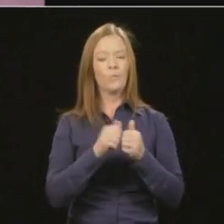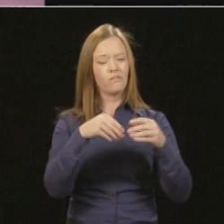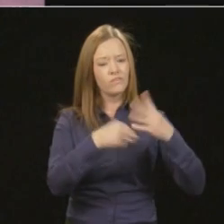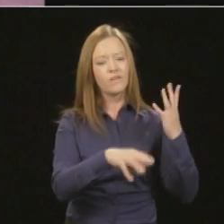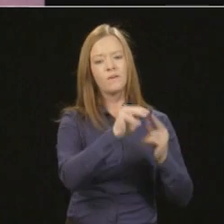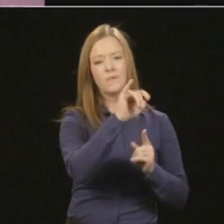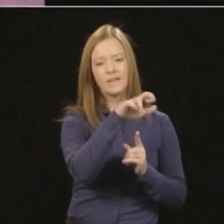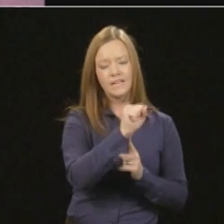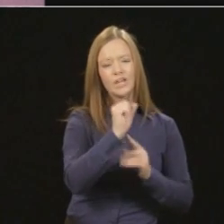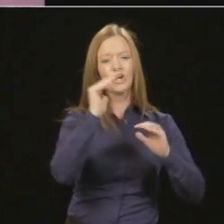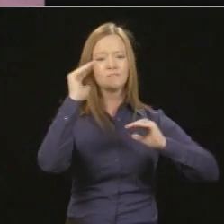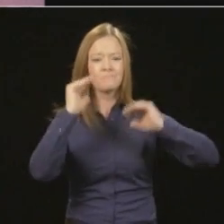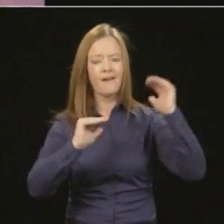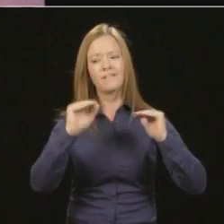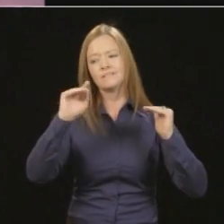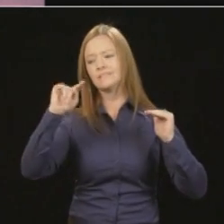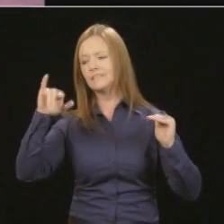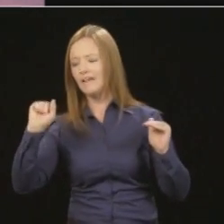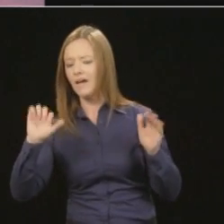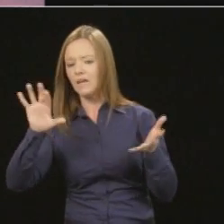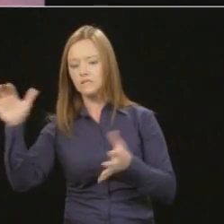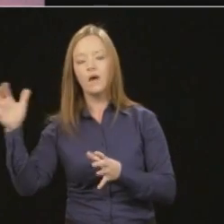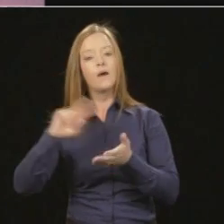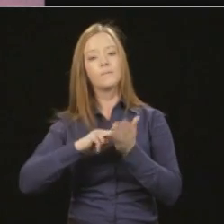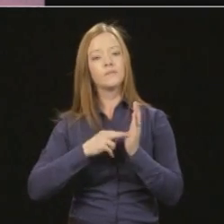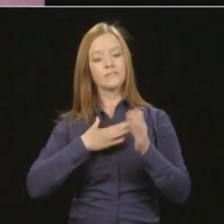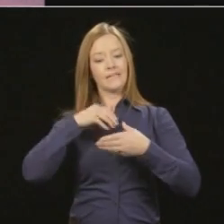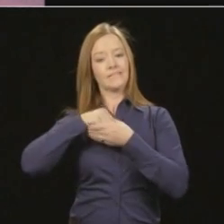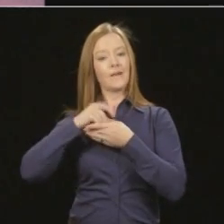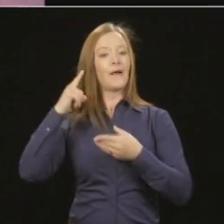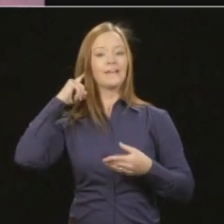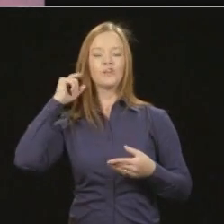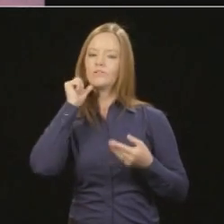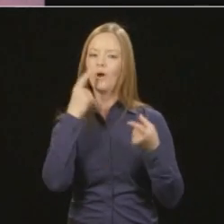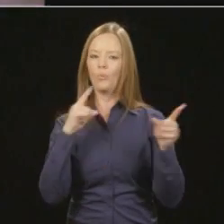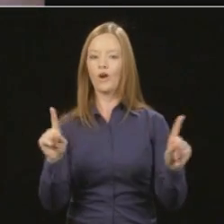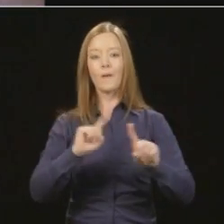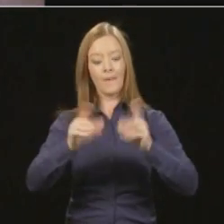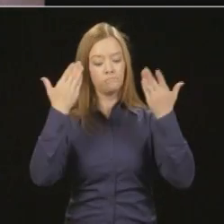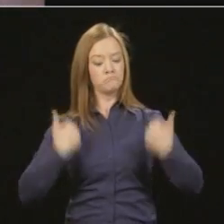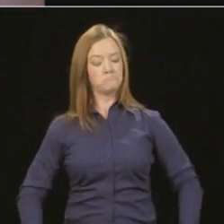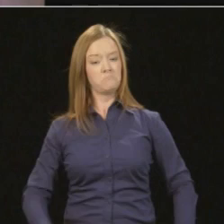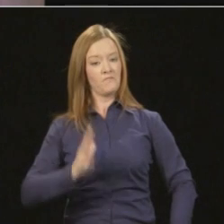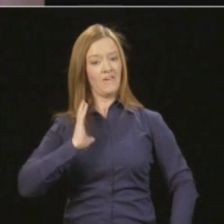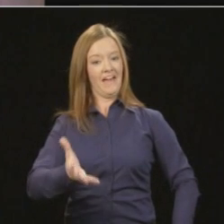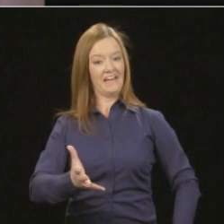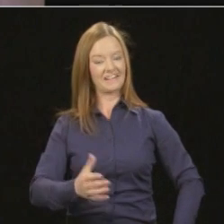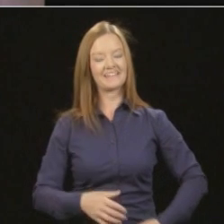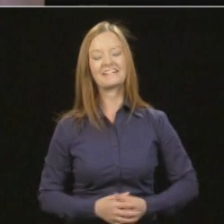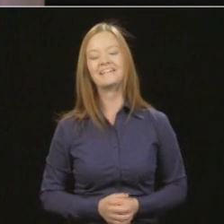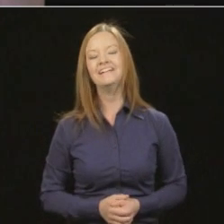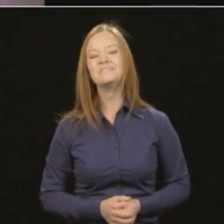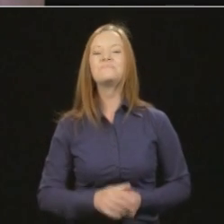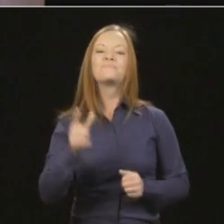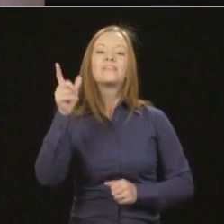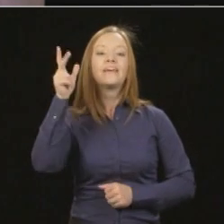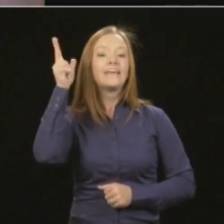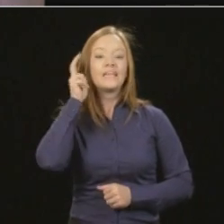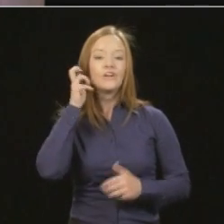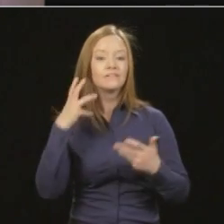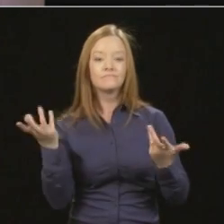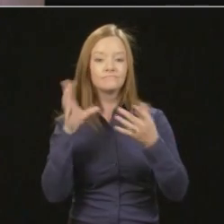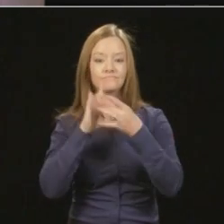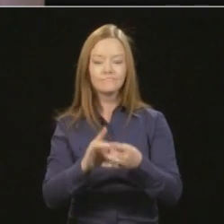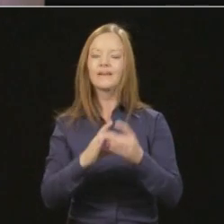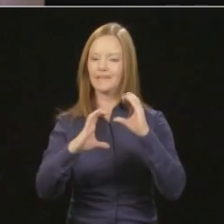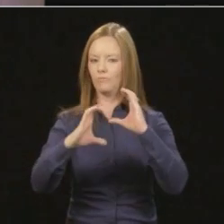words, my inner ears don't work very well, but the rest of me is doing pretty good. If you think about it, hearing is all about